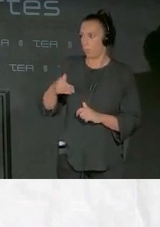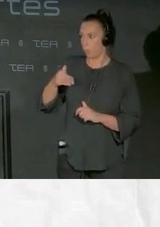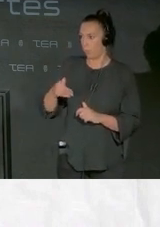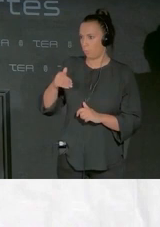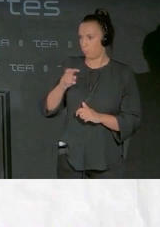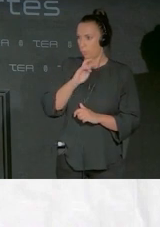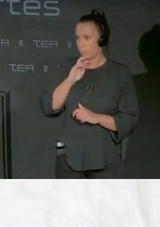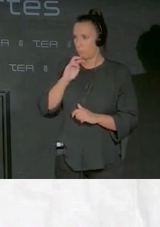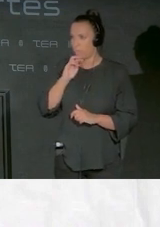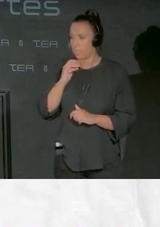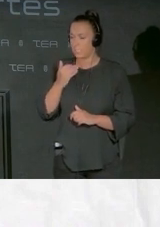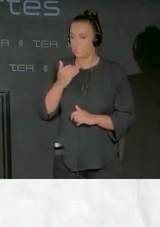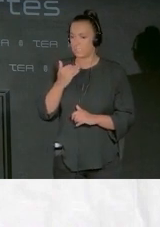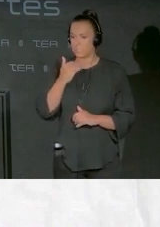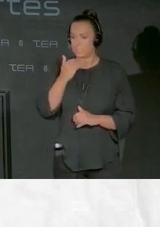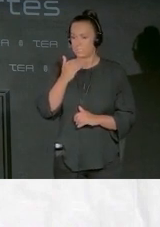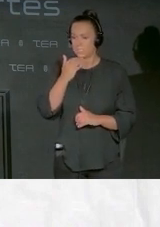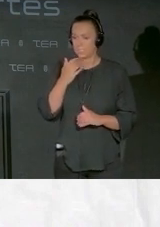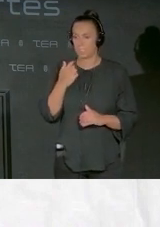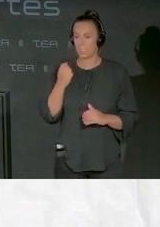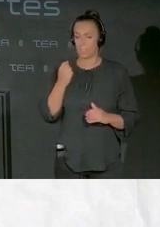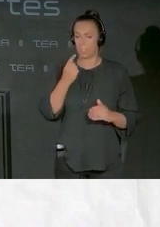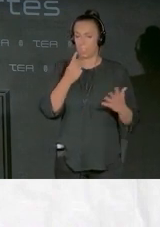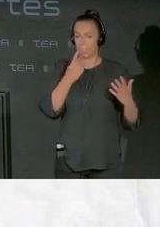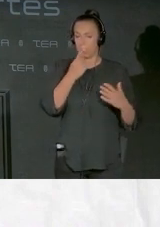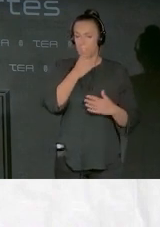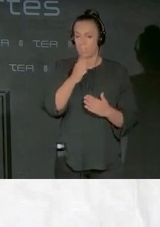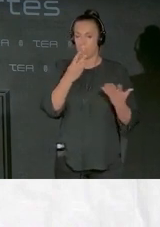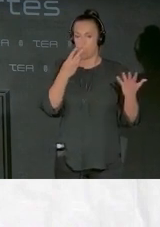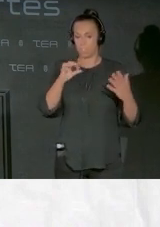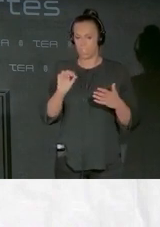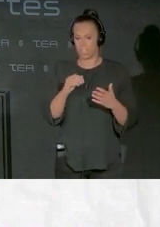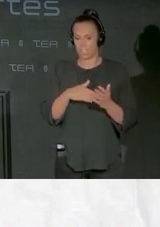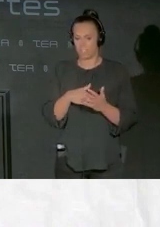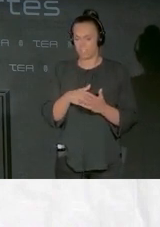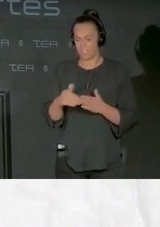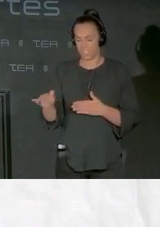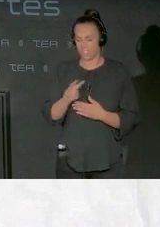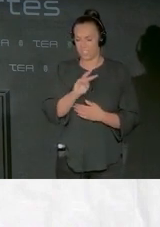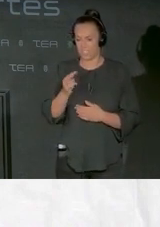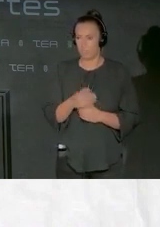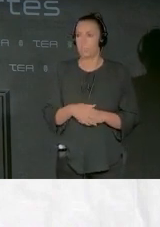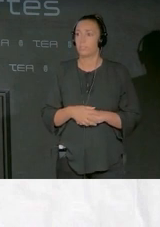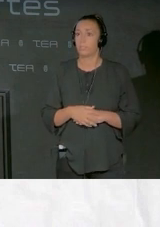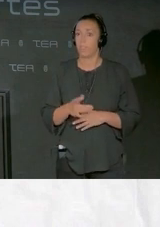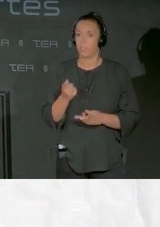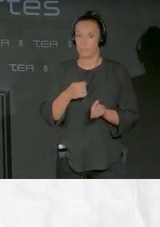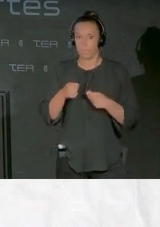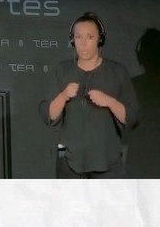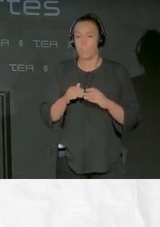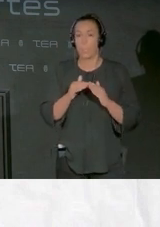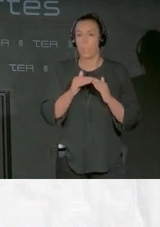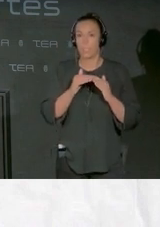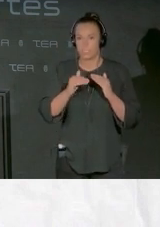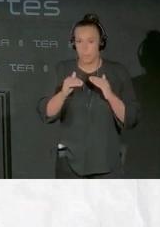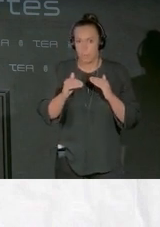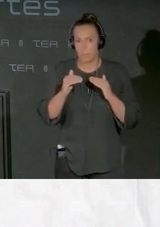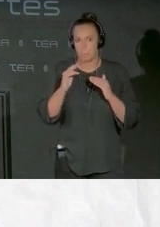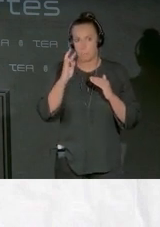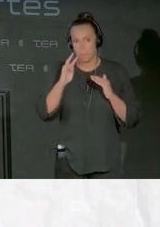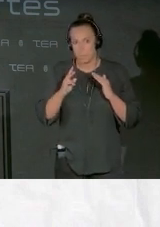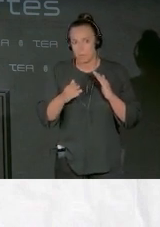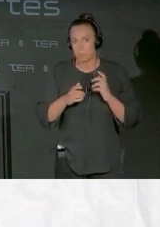globally. In fact, even growing faster at global scale. If we look at the EU market, we are looking at a roughly